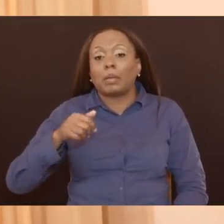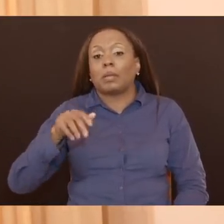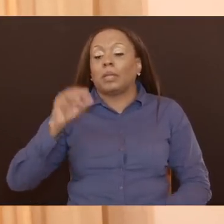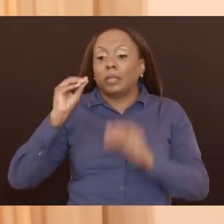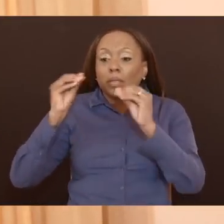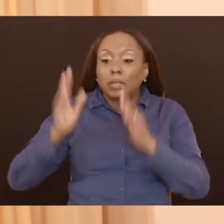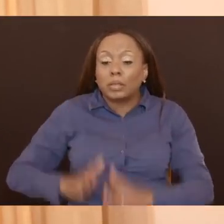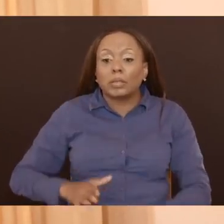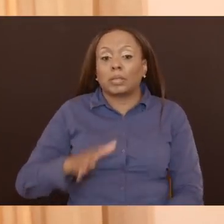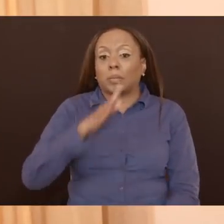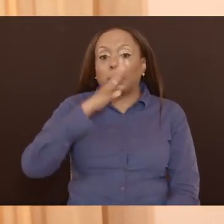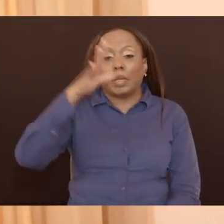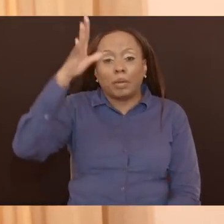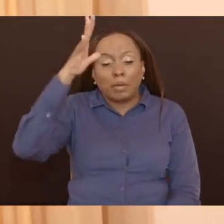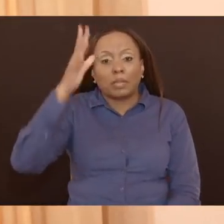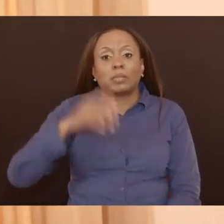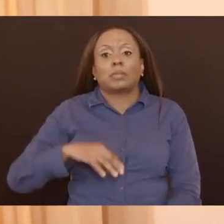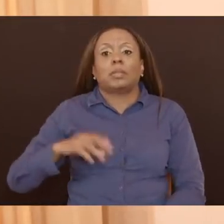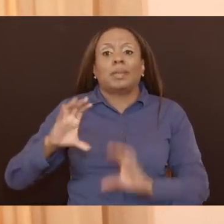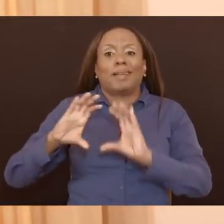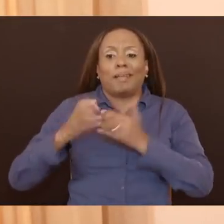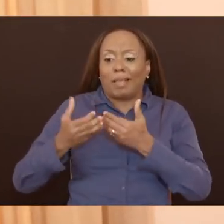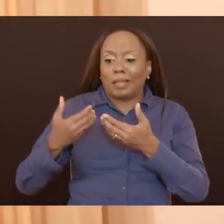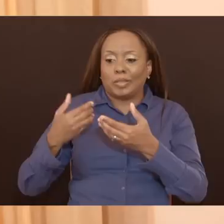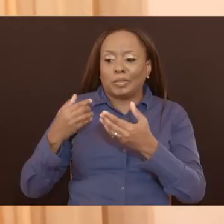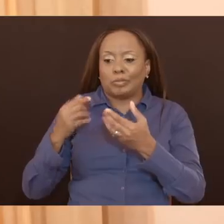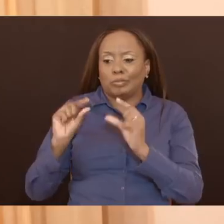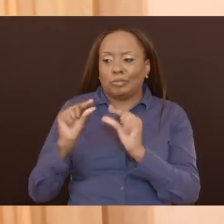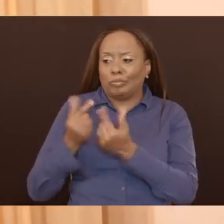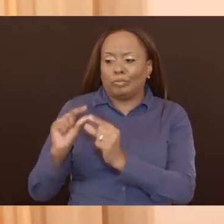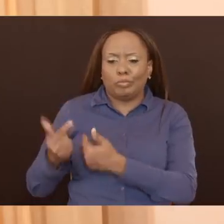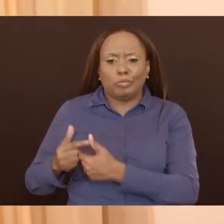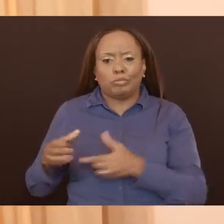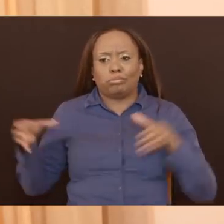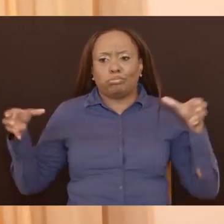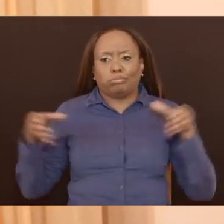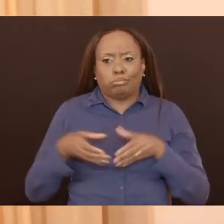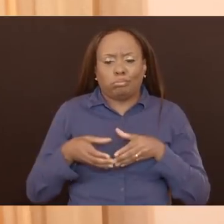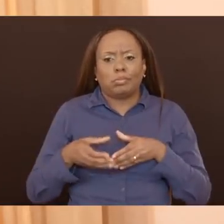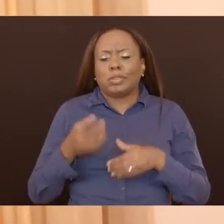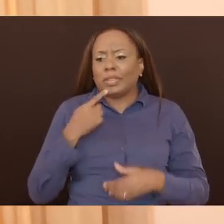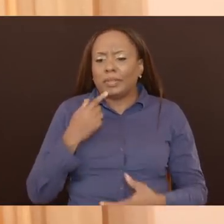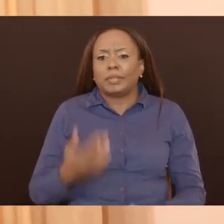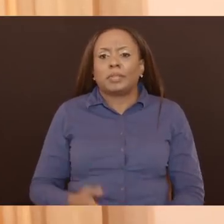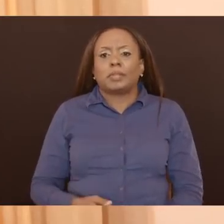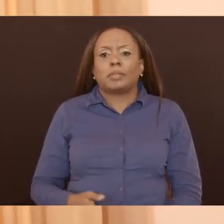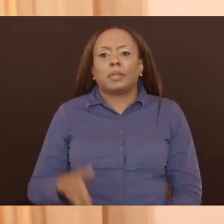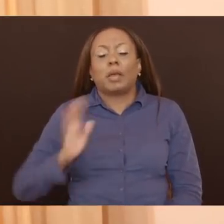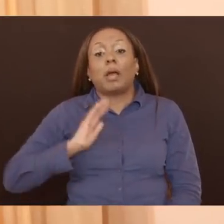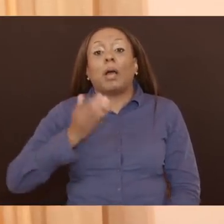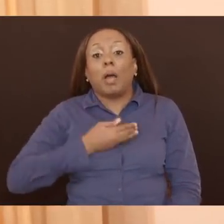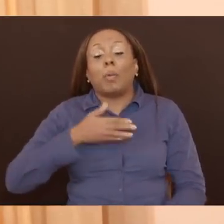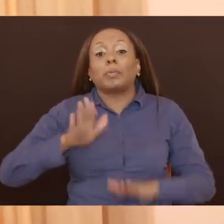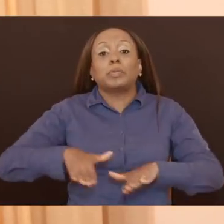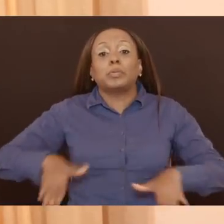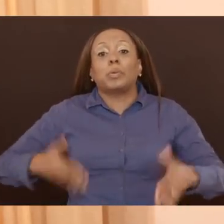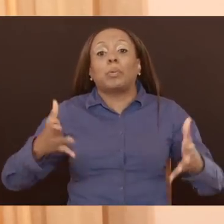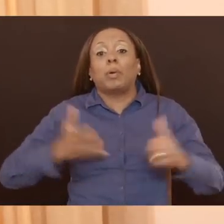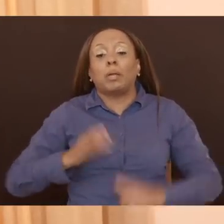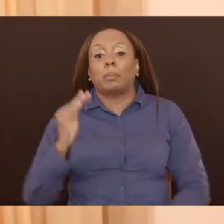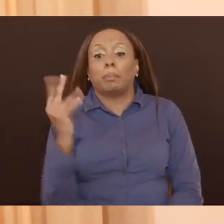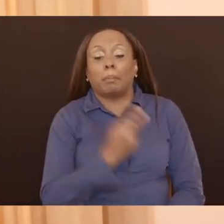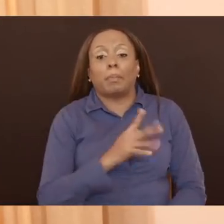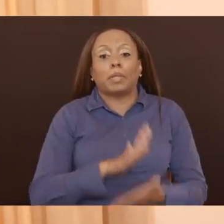need the parents, we need the class groups. And the parents in the class group saying, our children want to go back to school, our children have